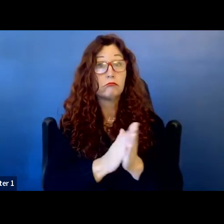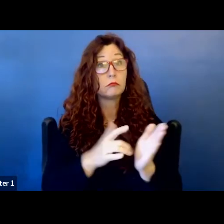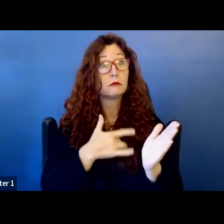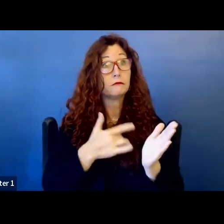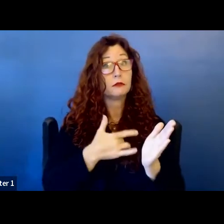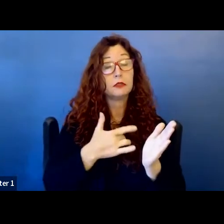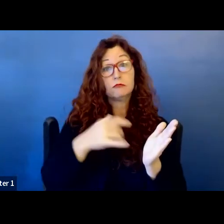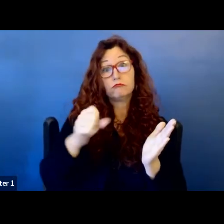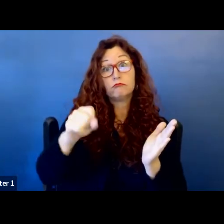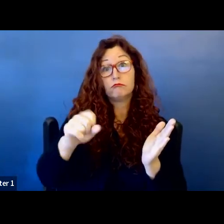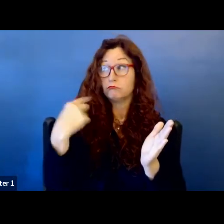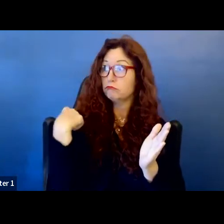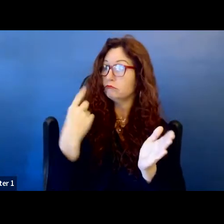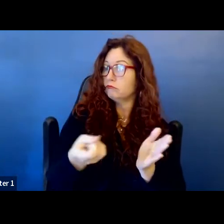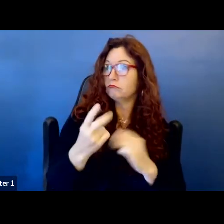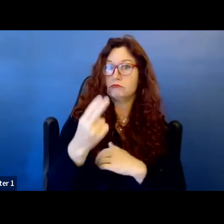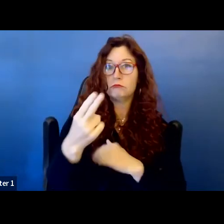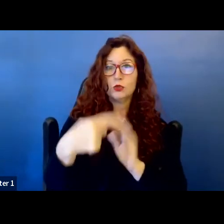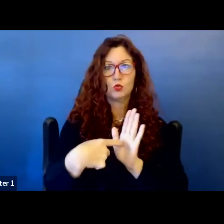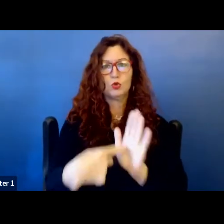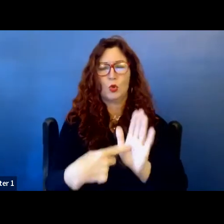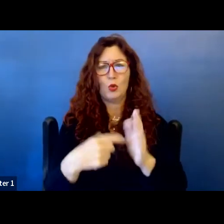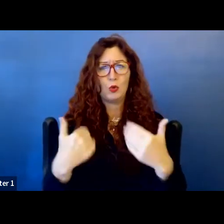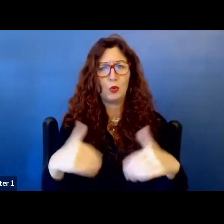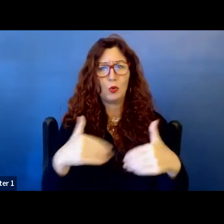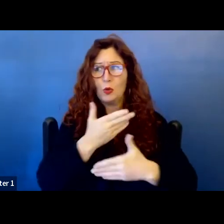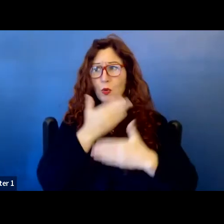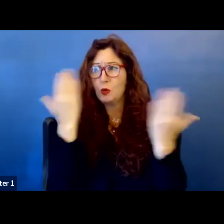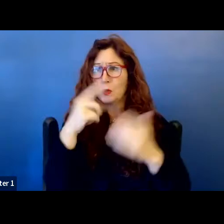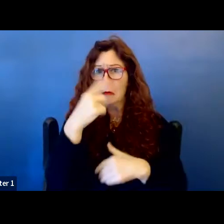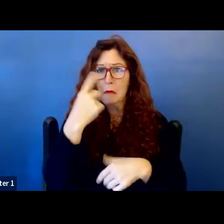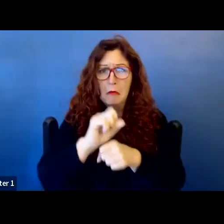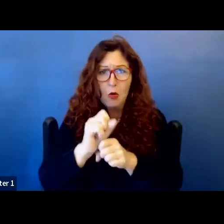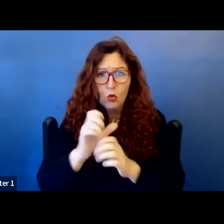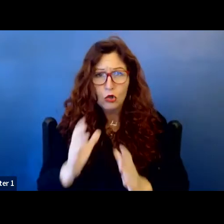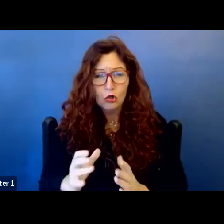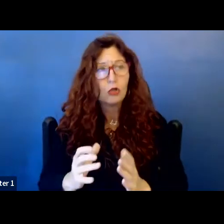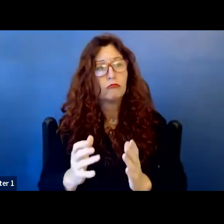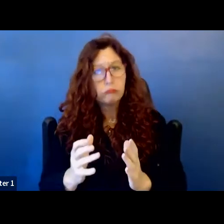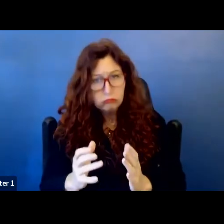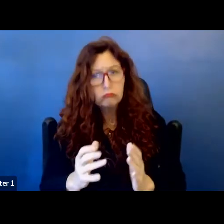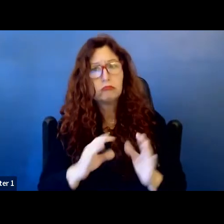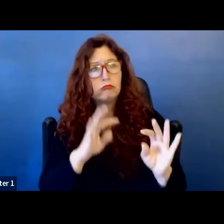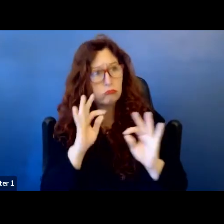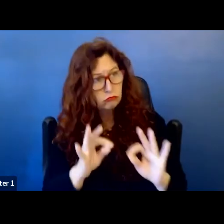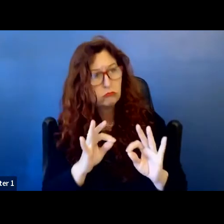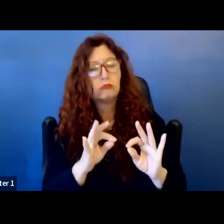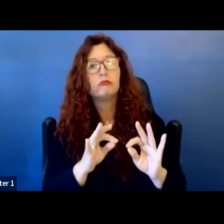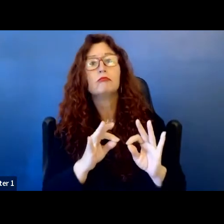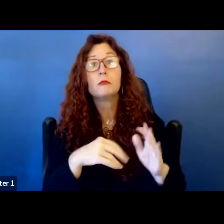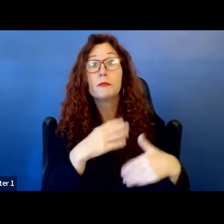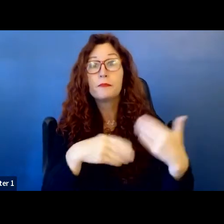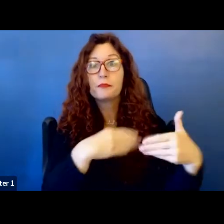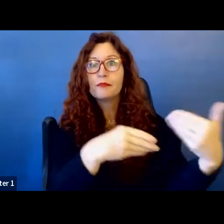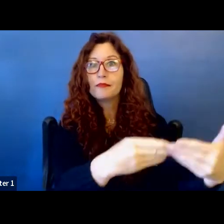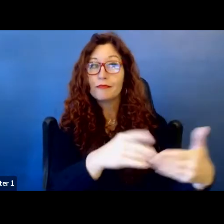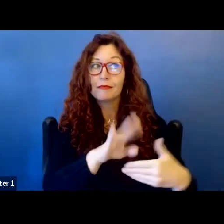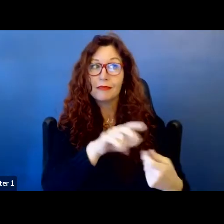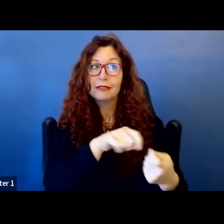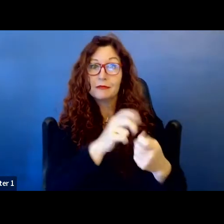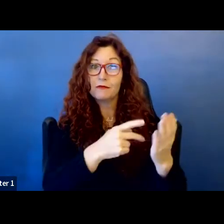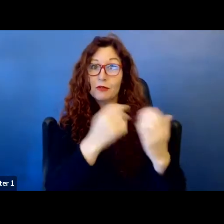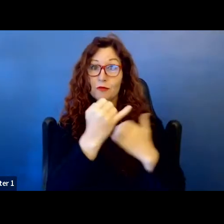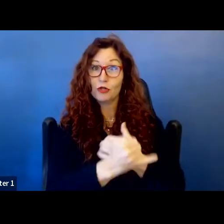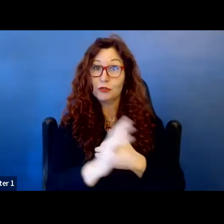construction jobs would have meaningful relationships with black workers that campaign increased the percentage of black workers on that project from